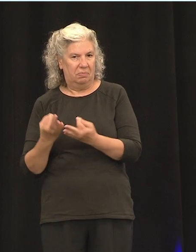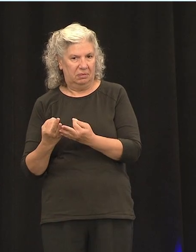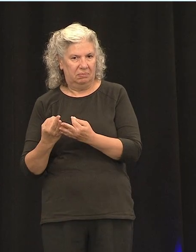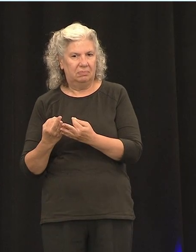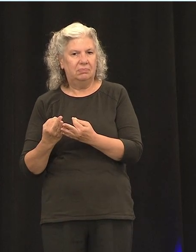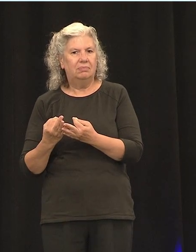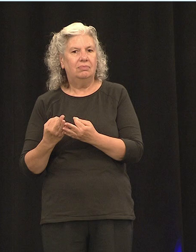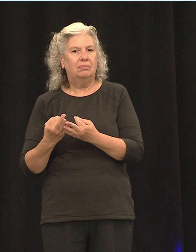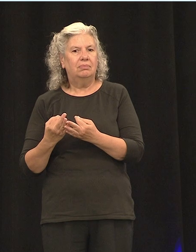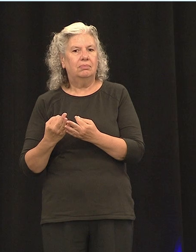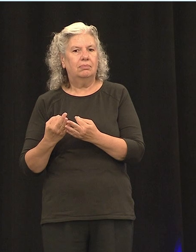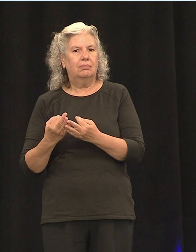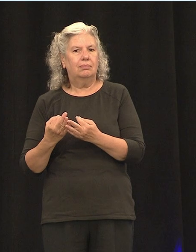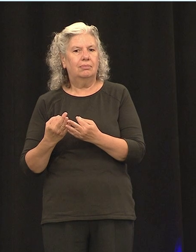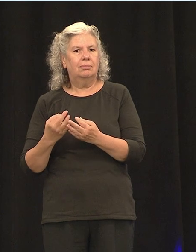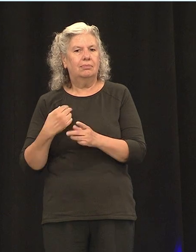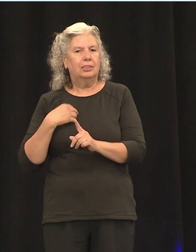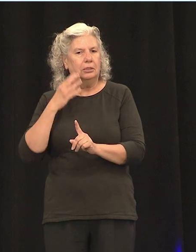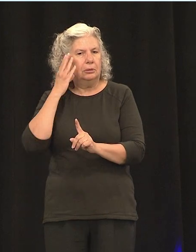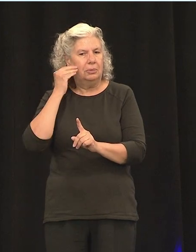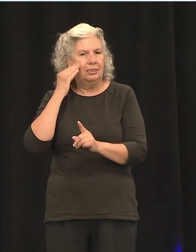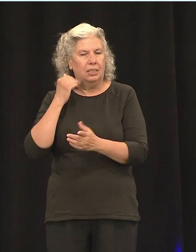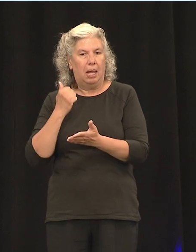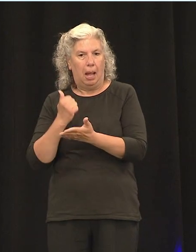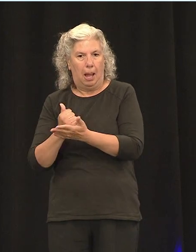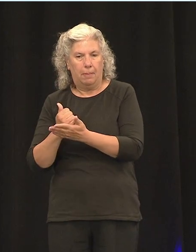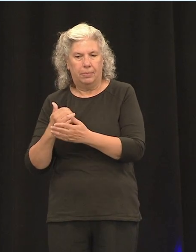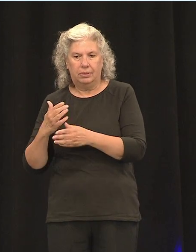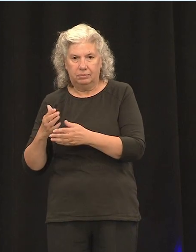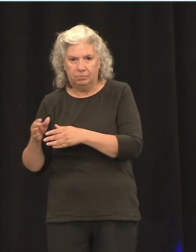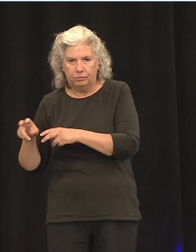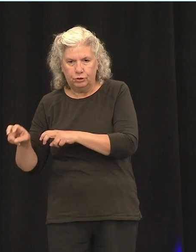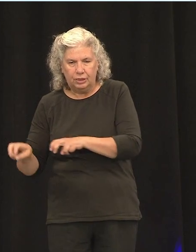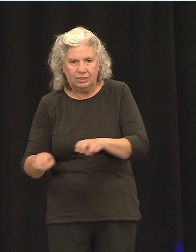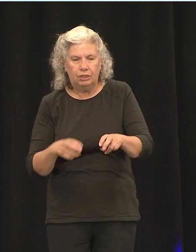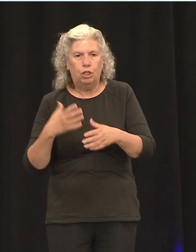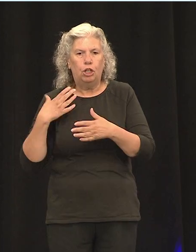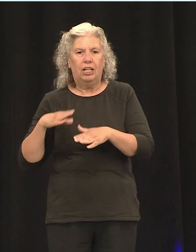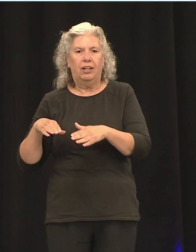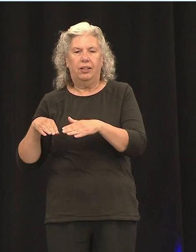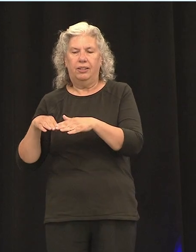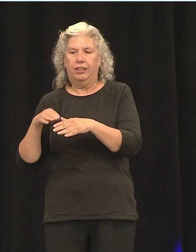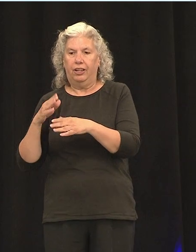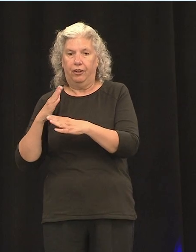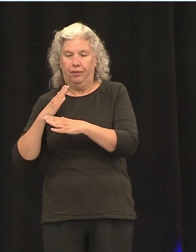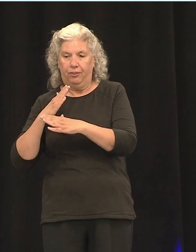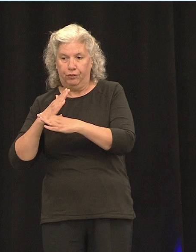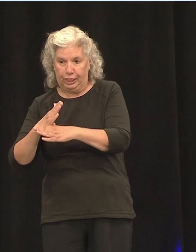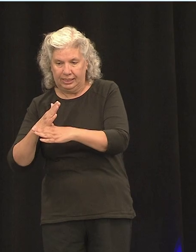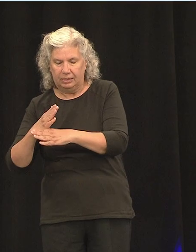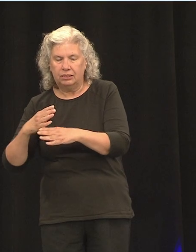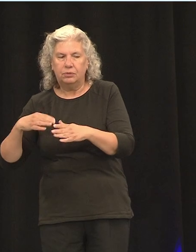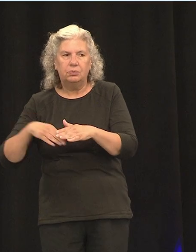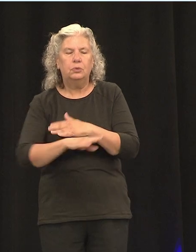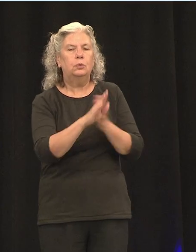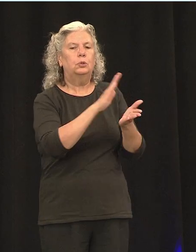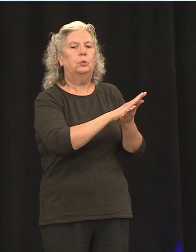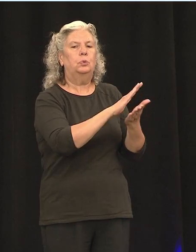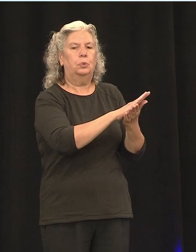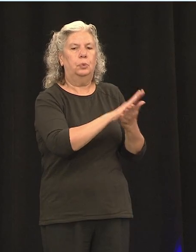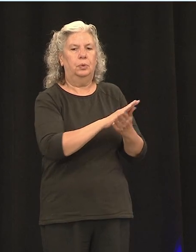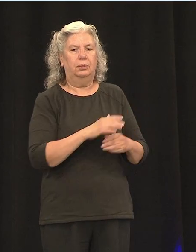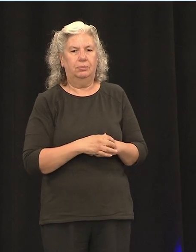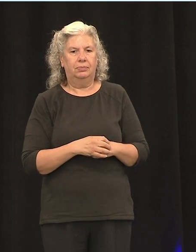early intervention into the school systems. And I'm really excited and I'm really honored to introduce you to Lanya